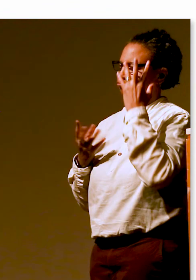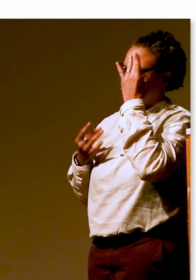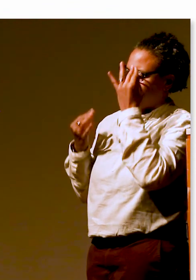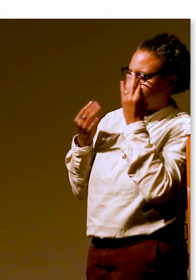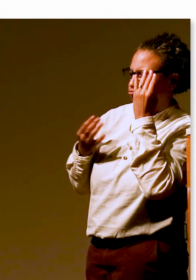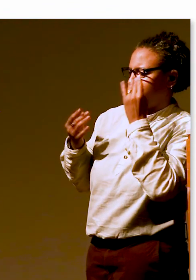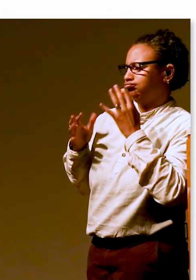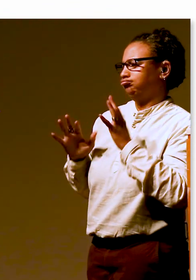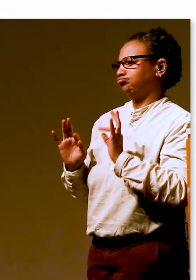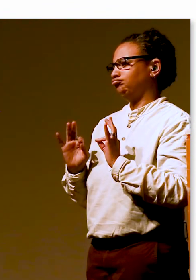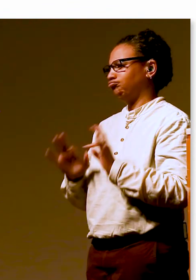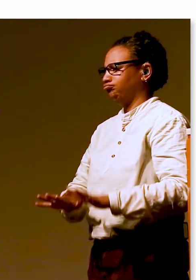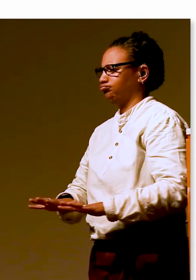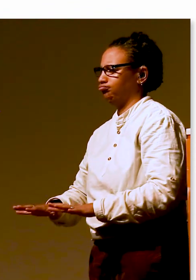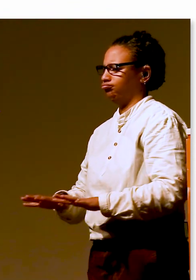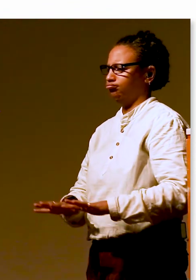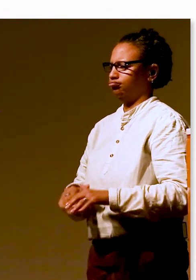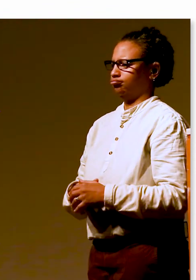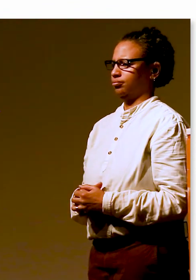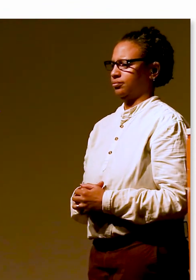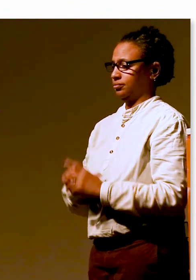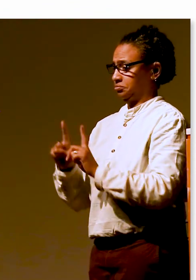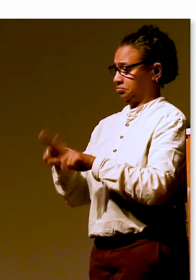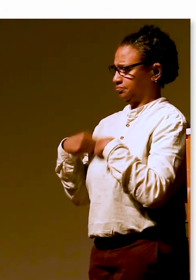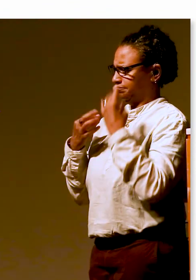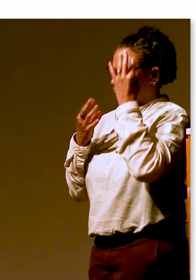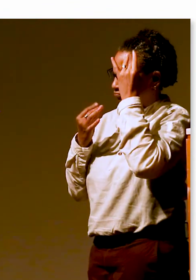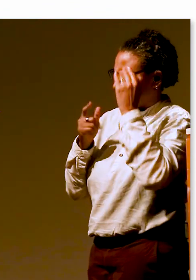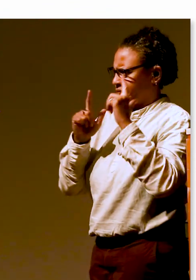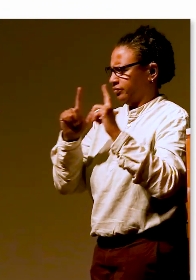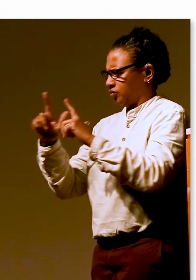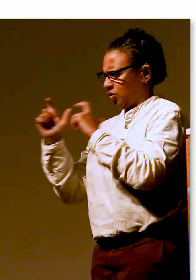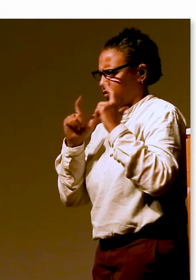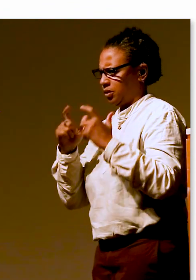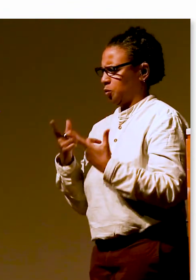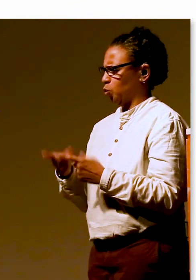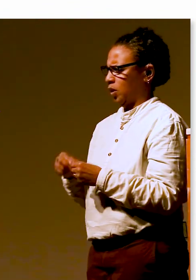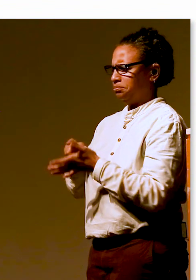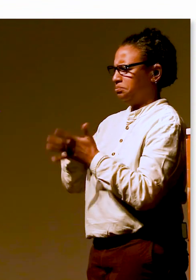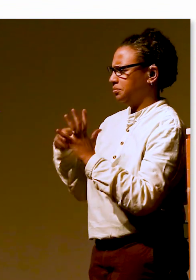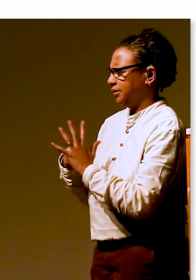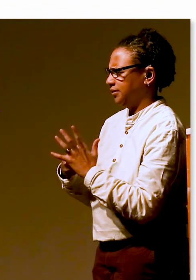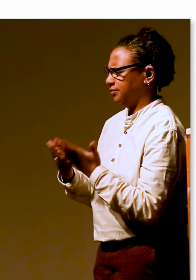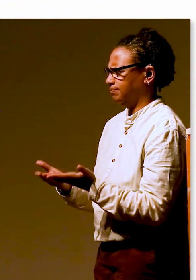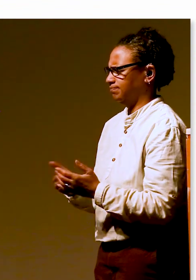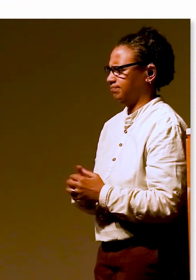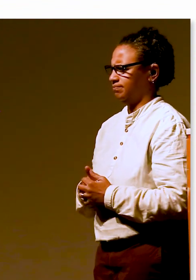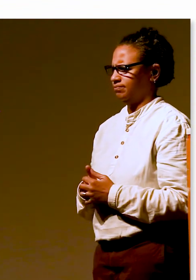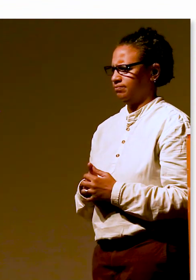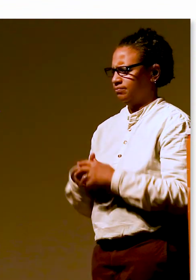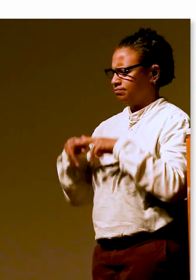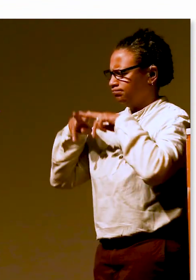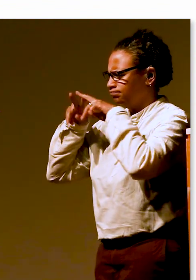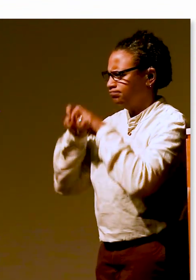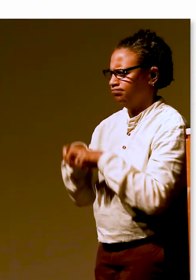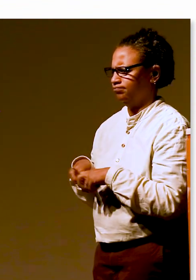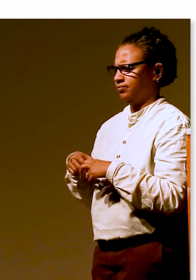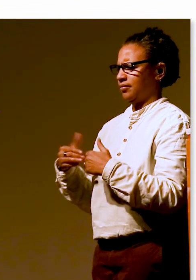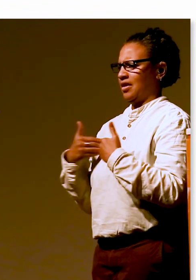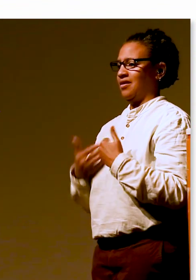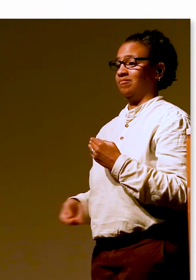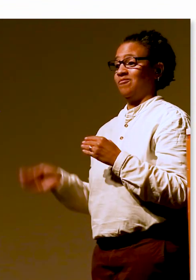I left my ruminations on this topic of photography and what it means with more questions than answers. And at